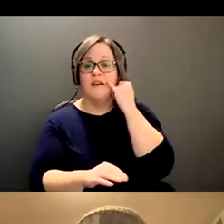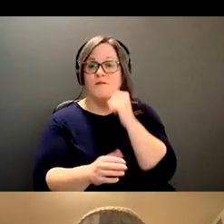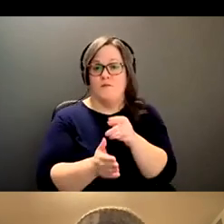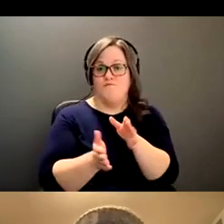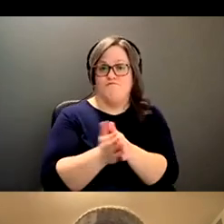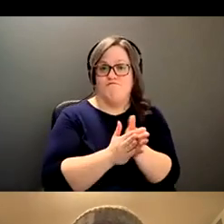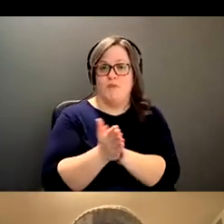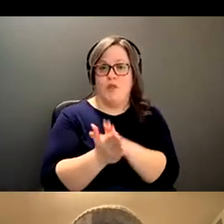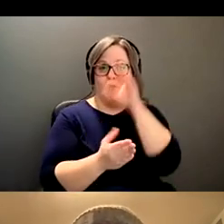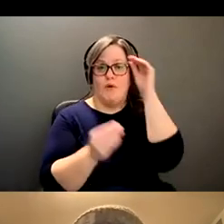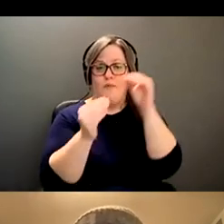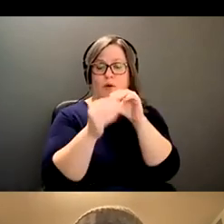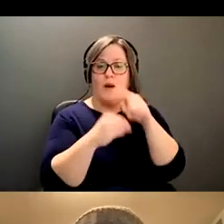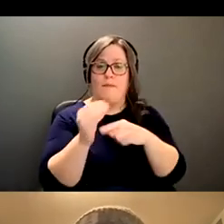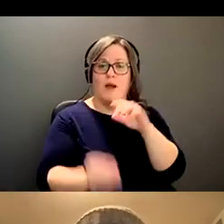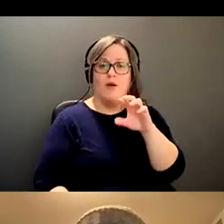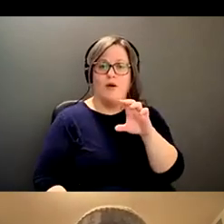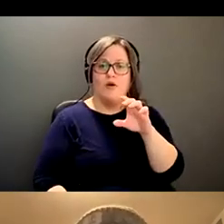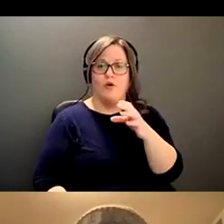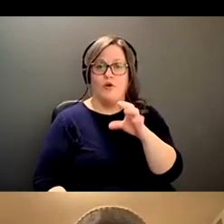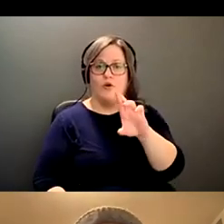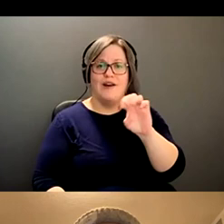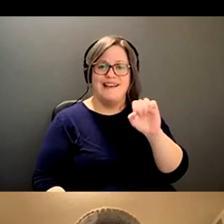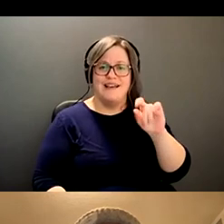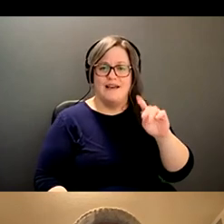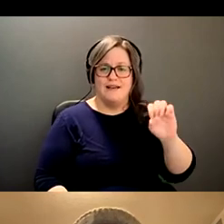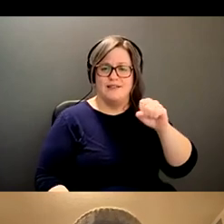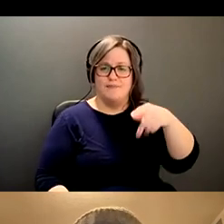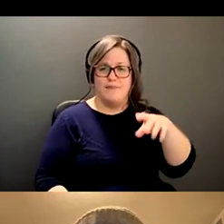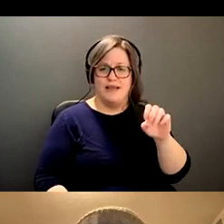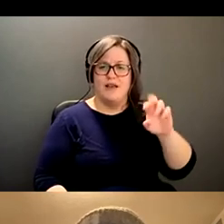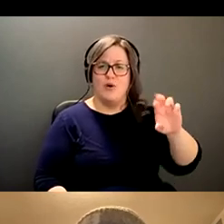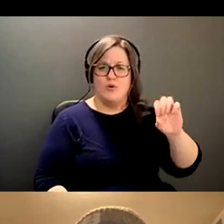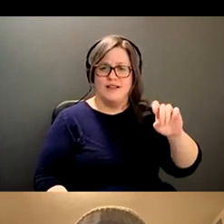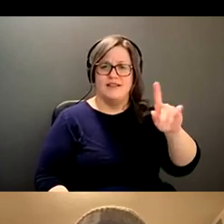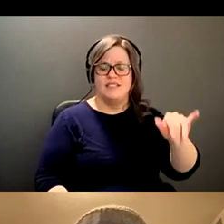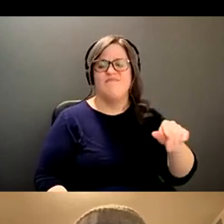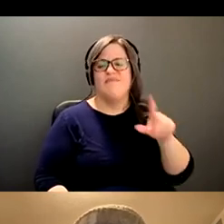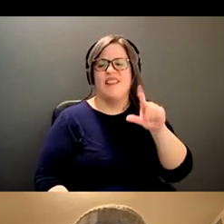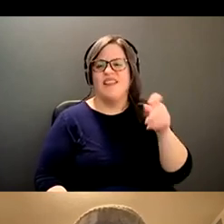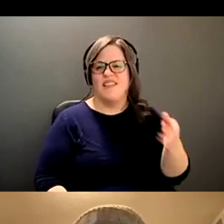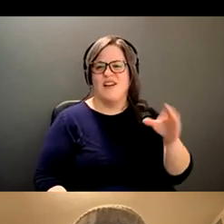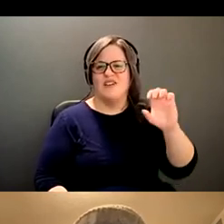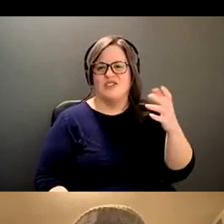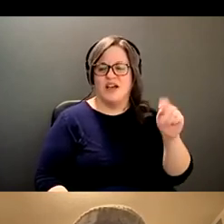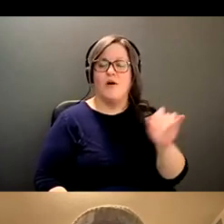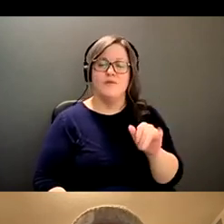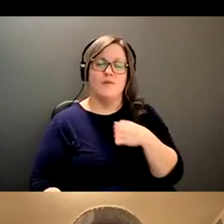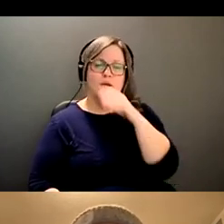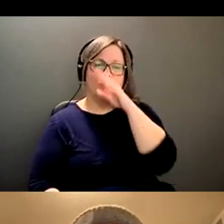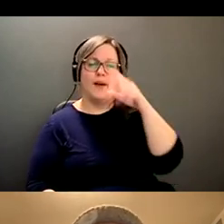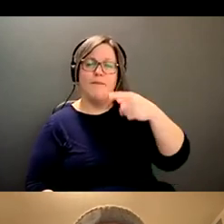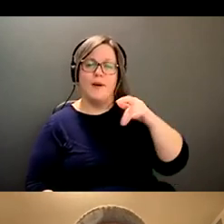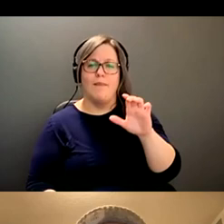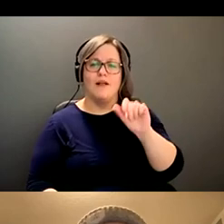more about CreateSpace, the link to the residency will be posted in the chat. And CreateSpace is also creating a public art forum for emerging artists